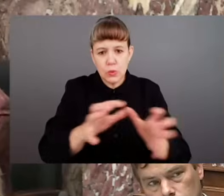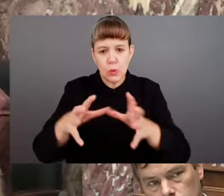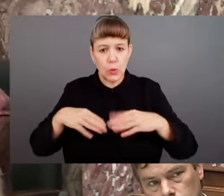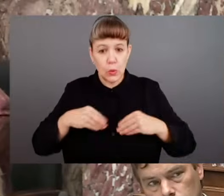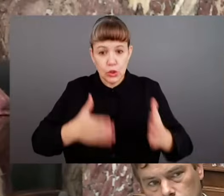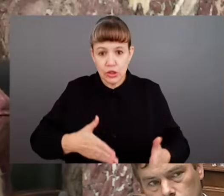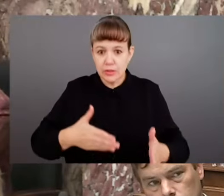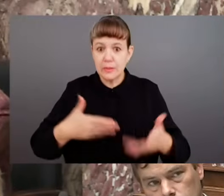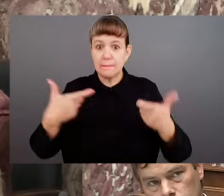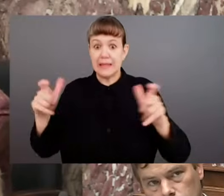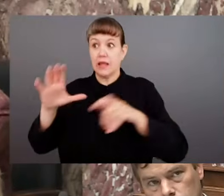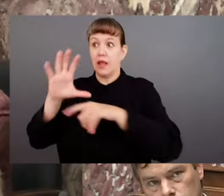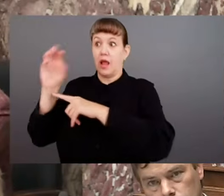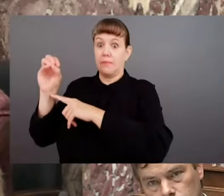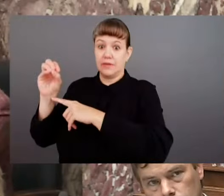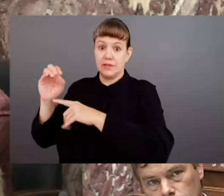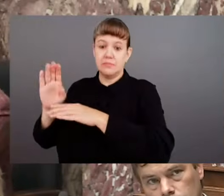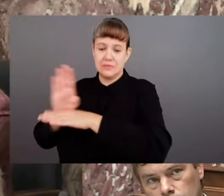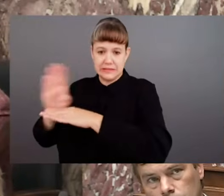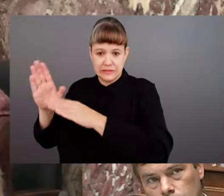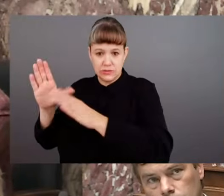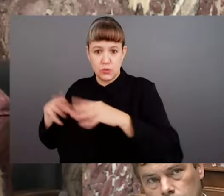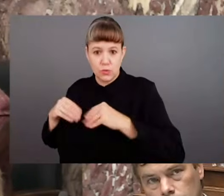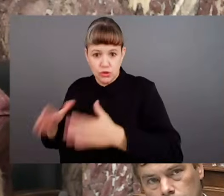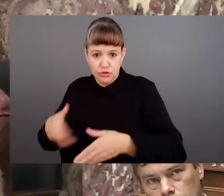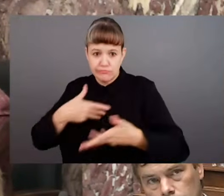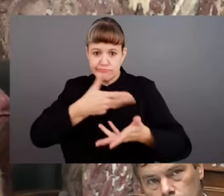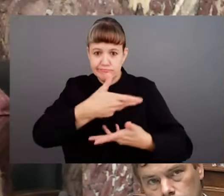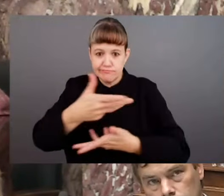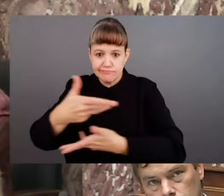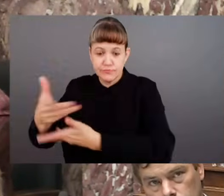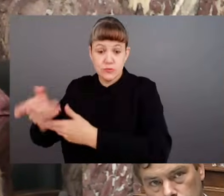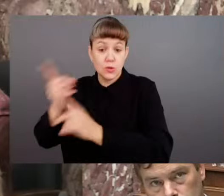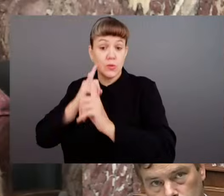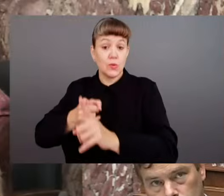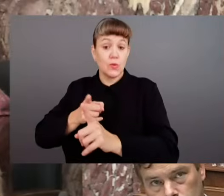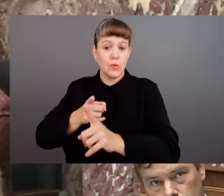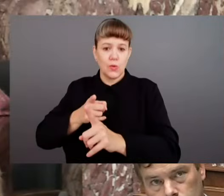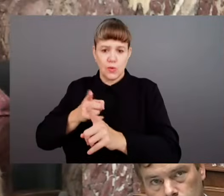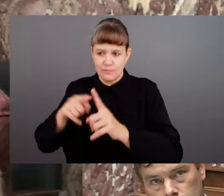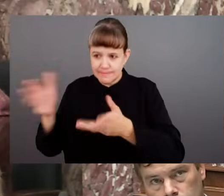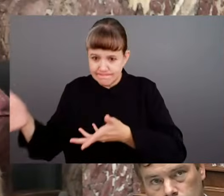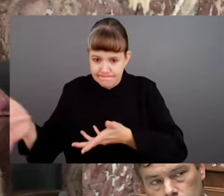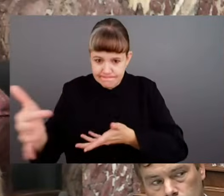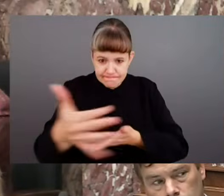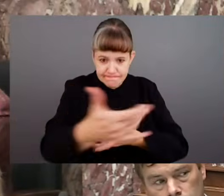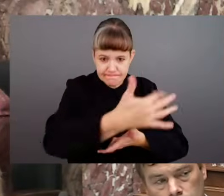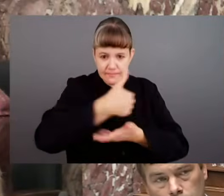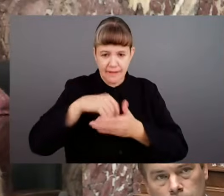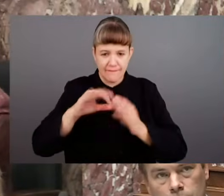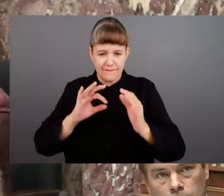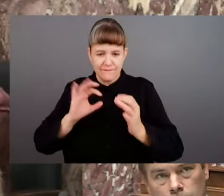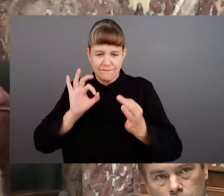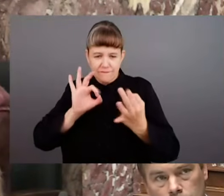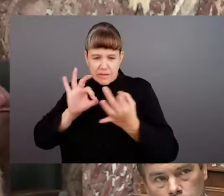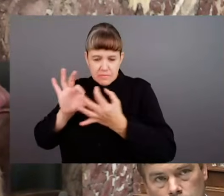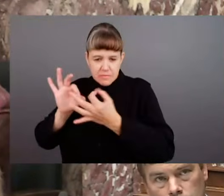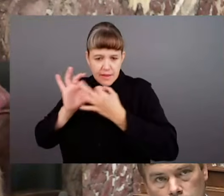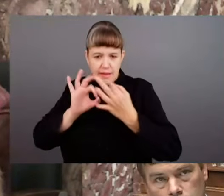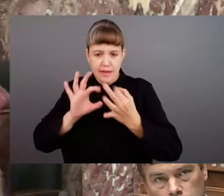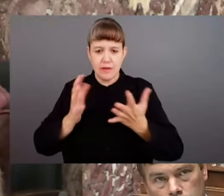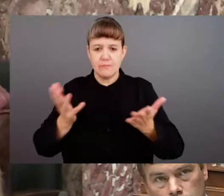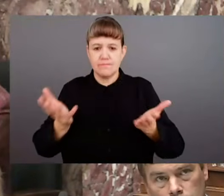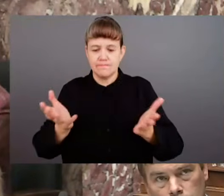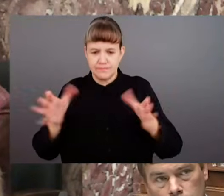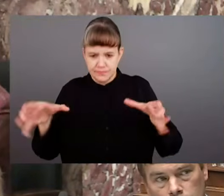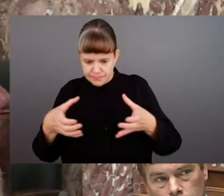go forward is to ensure all of their voices are represented, not just 4 or 5 people at a table, but making sure that every community has their